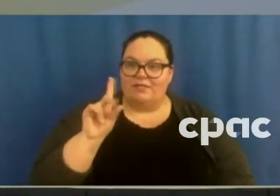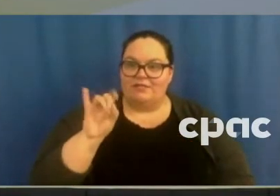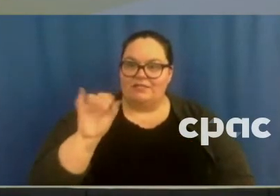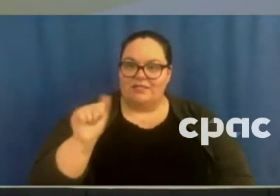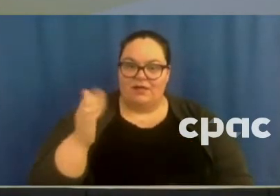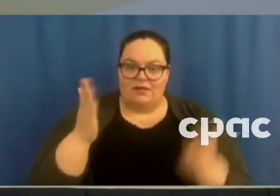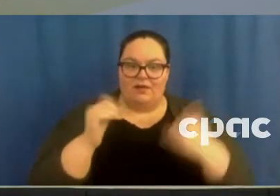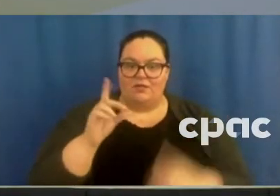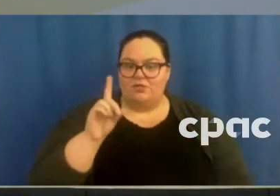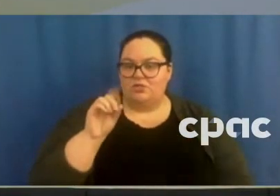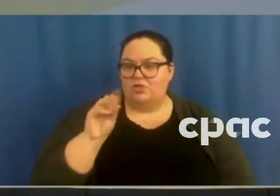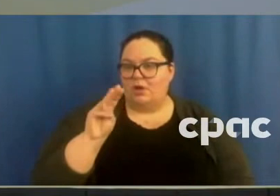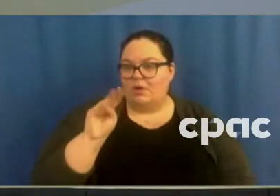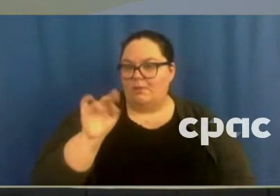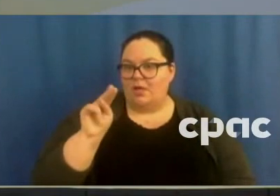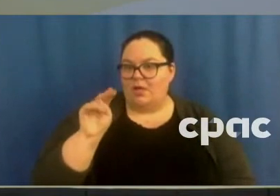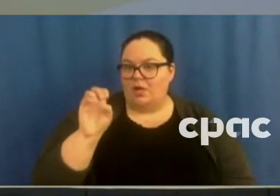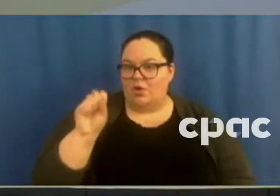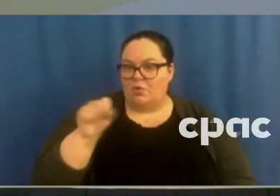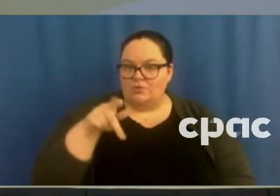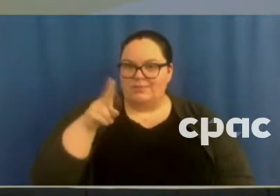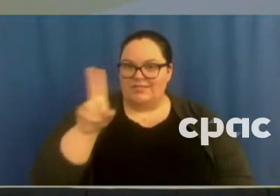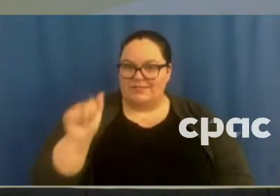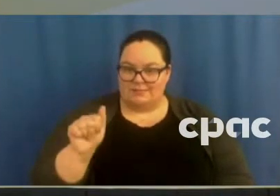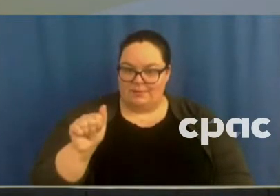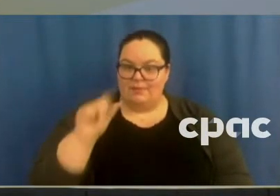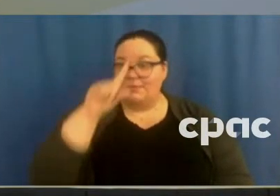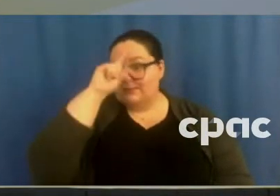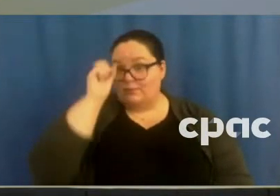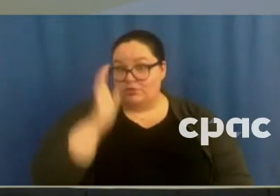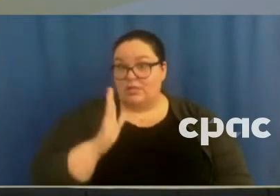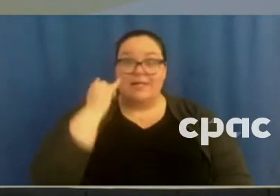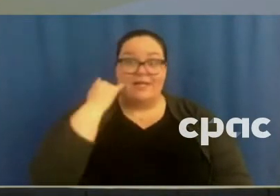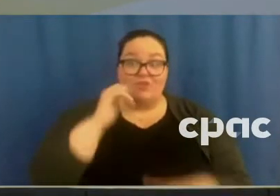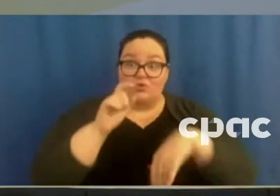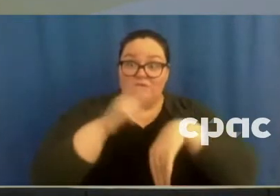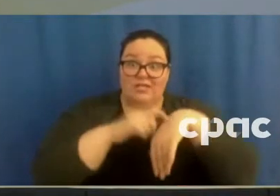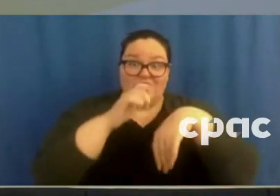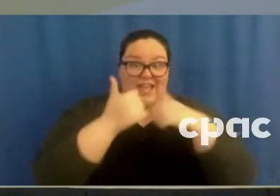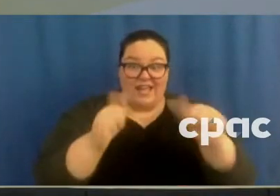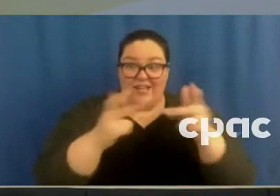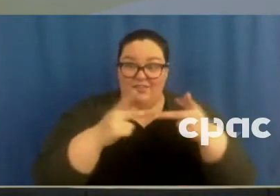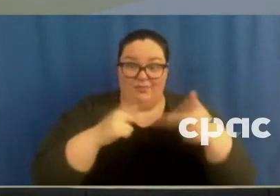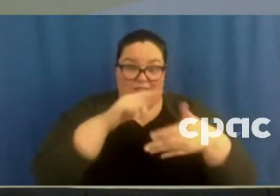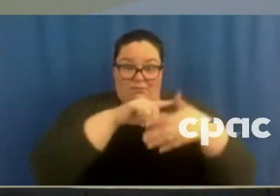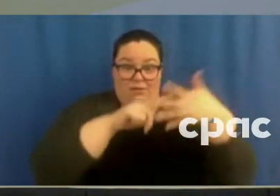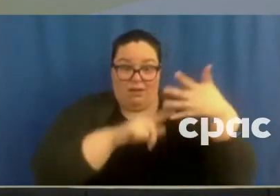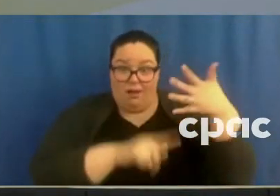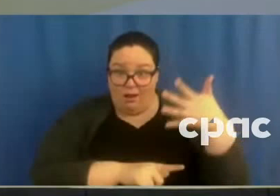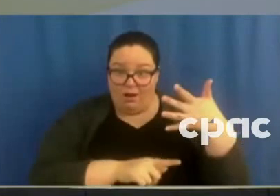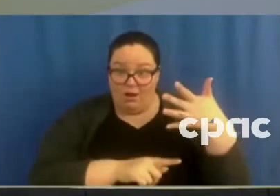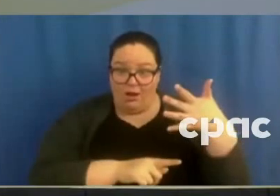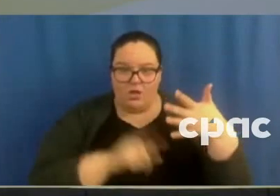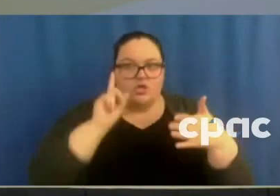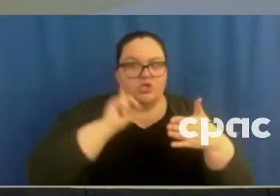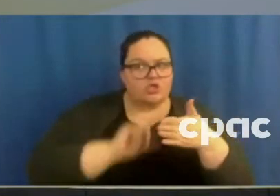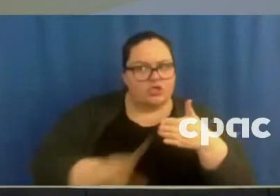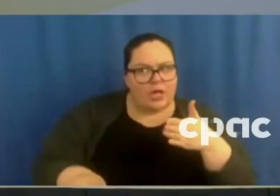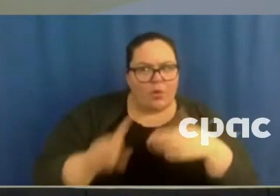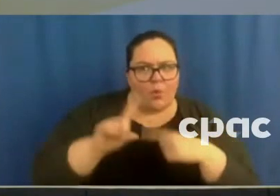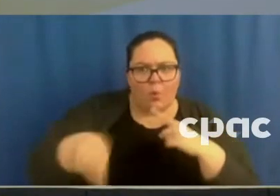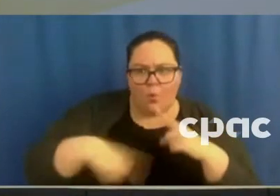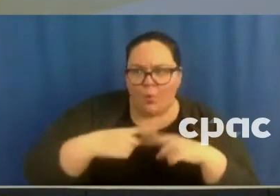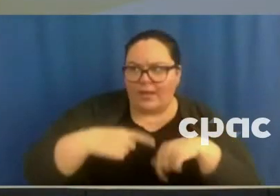in Summerside. And anyone who was at any of these locations in the last 2 weeks is asked to check out the notifications and look